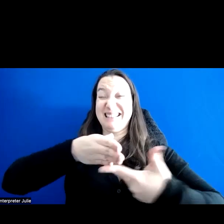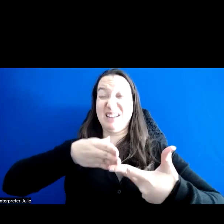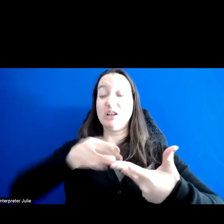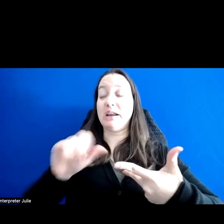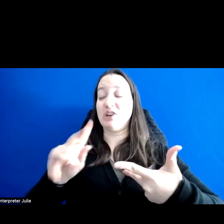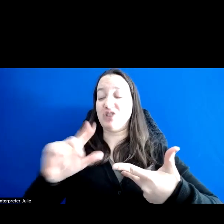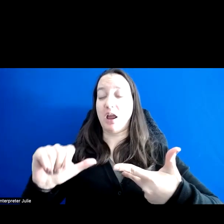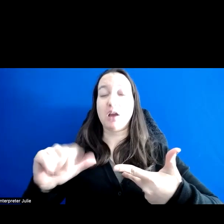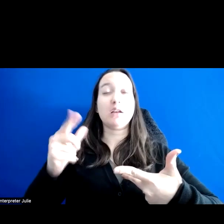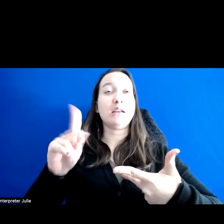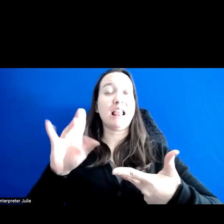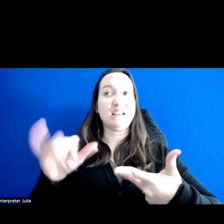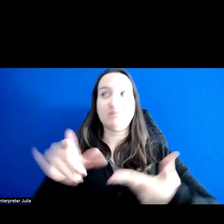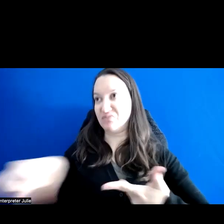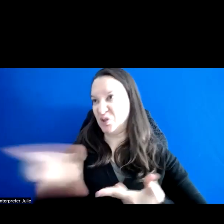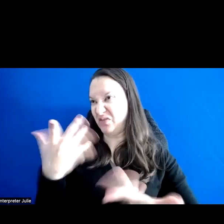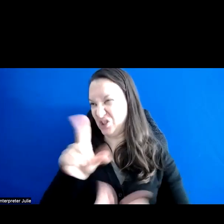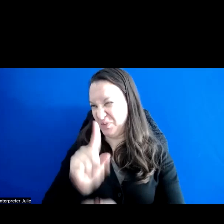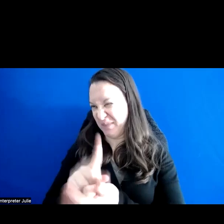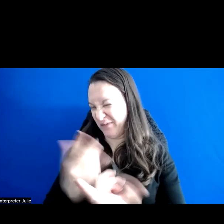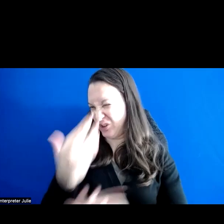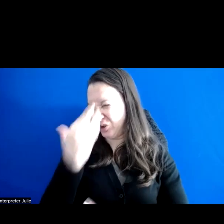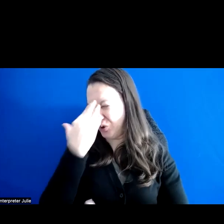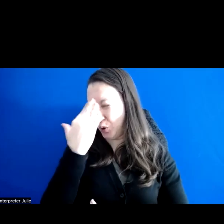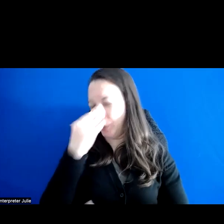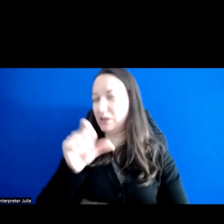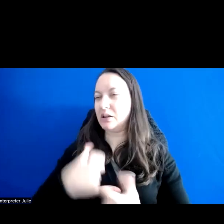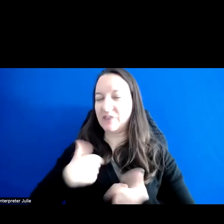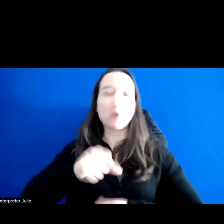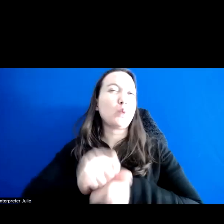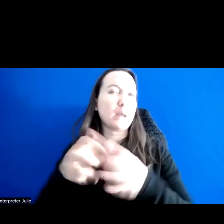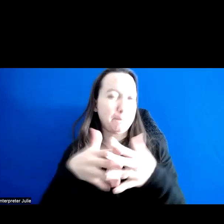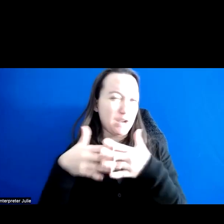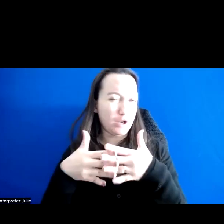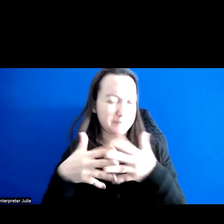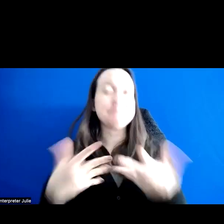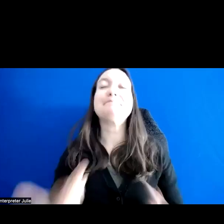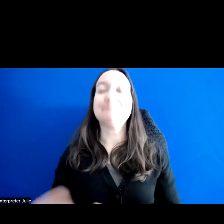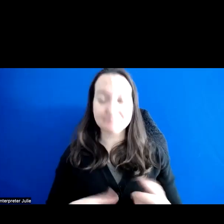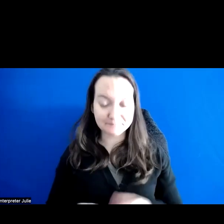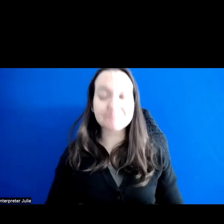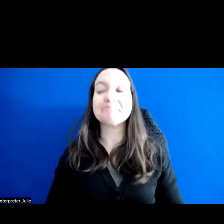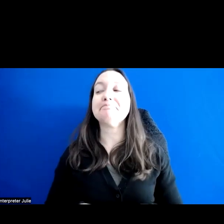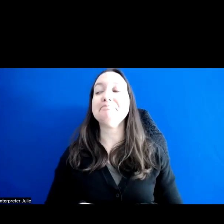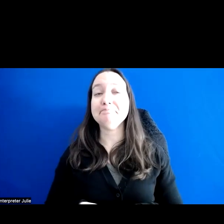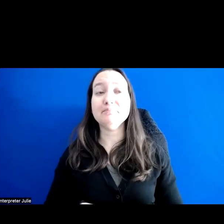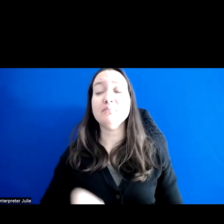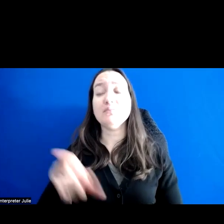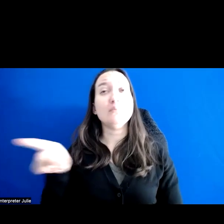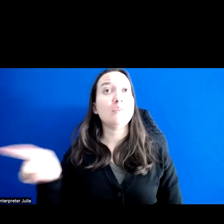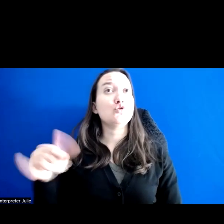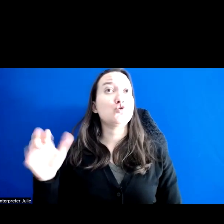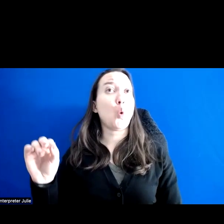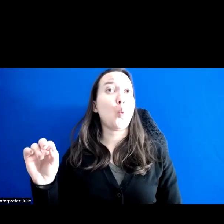Angela Kelly, whom some of you may have met or know, who lives and works in America now. And Jo